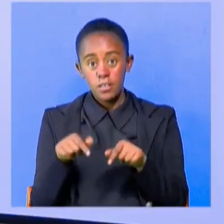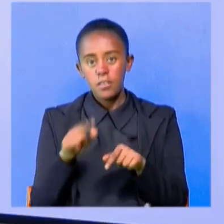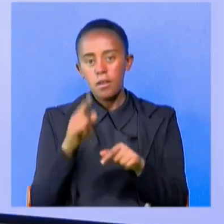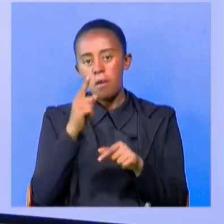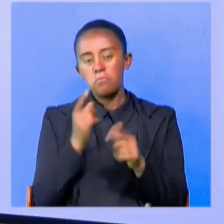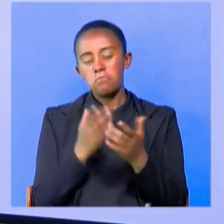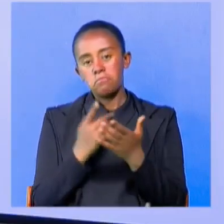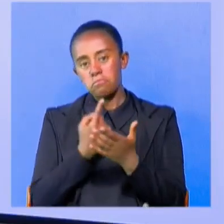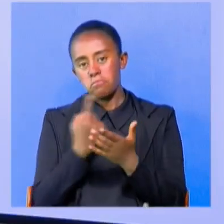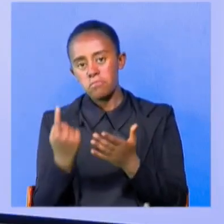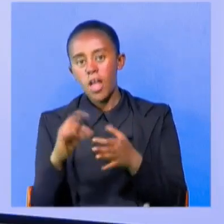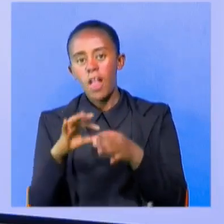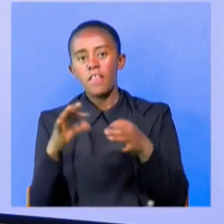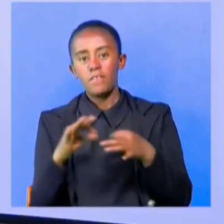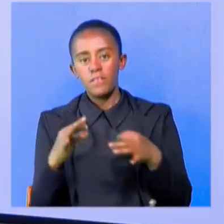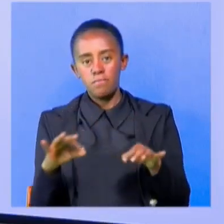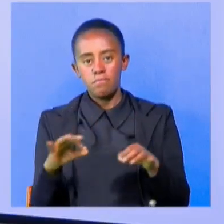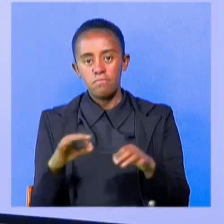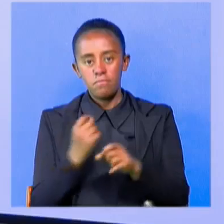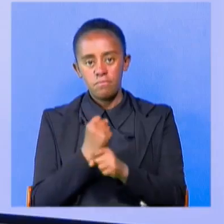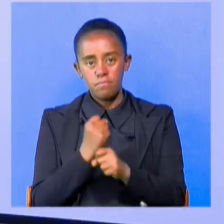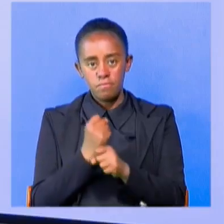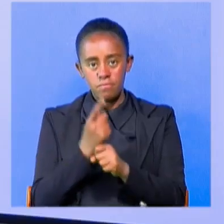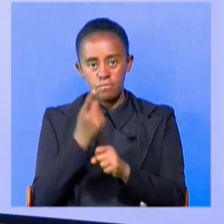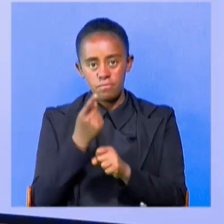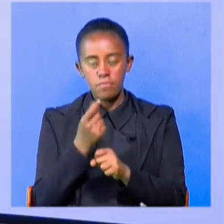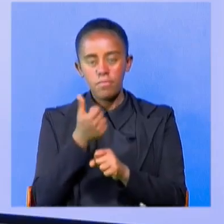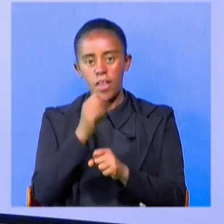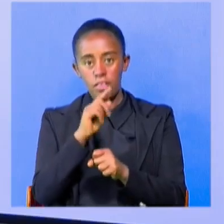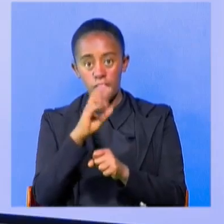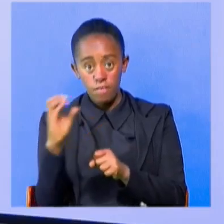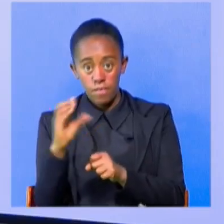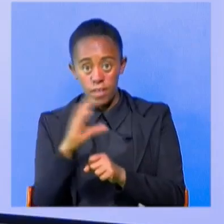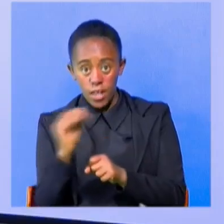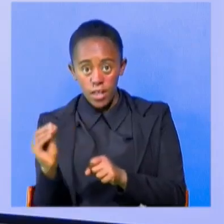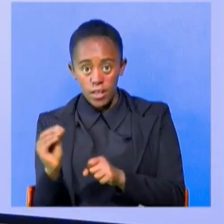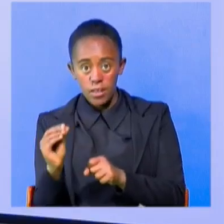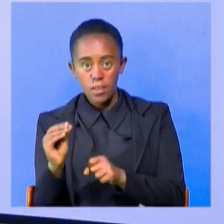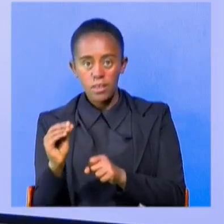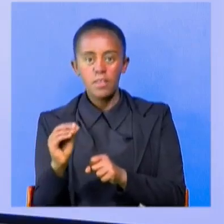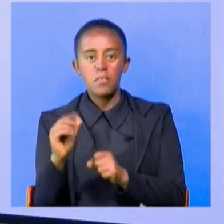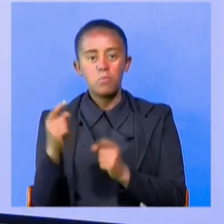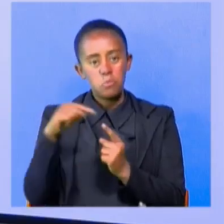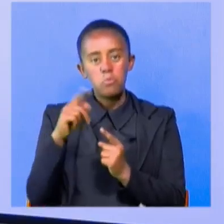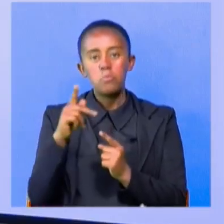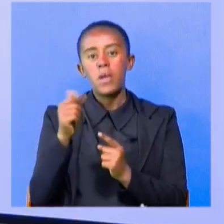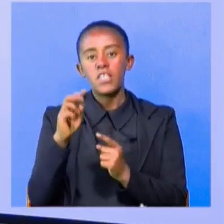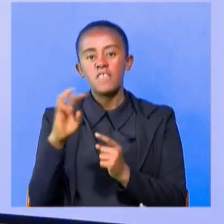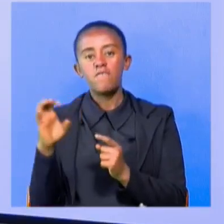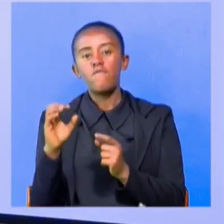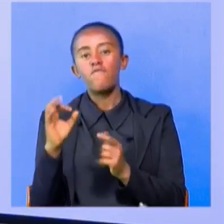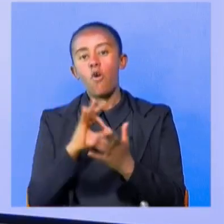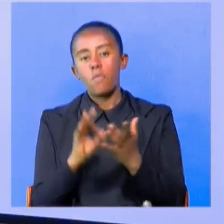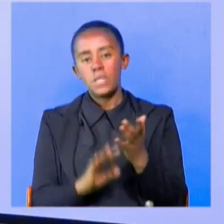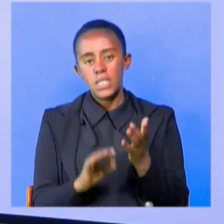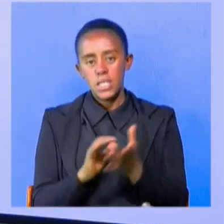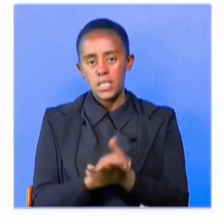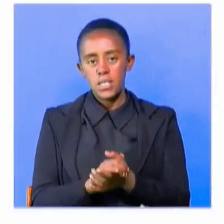the activities that you are going to change into active to passive forms.